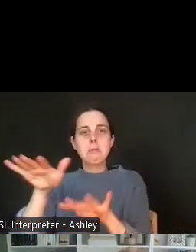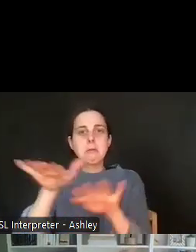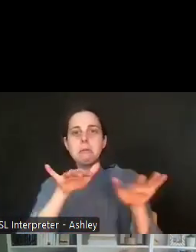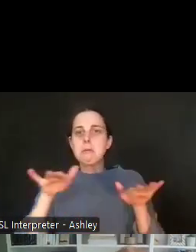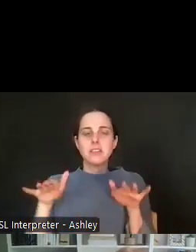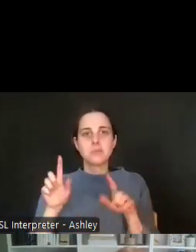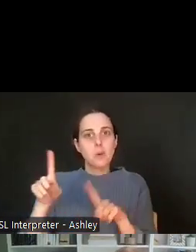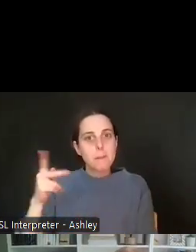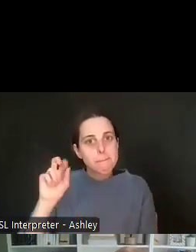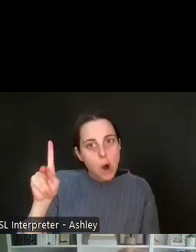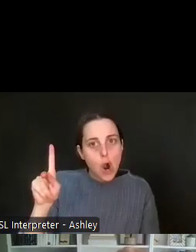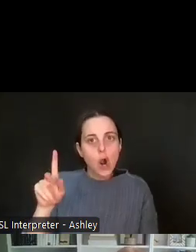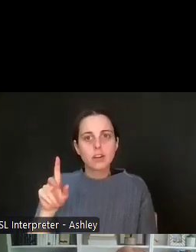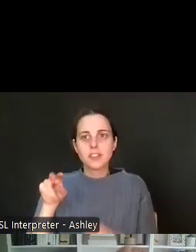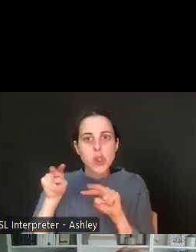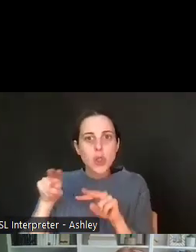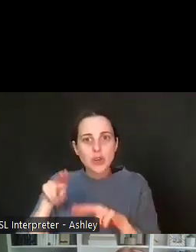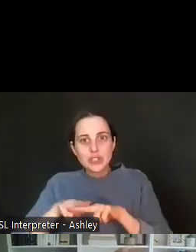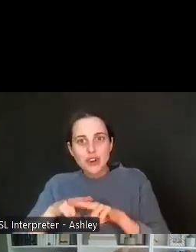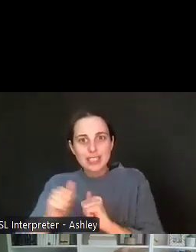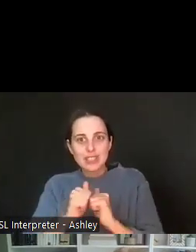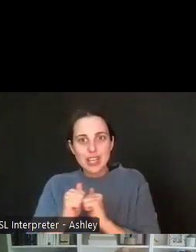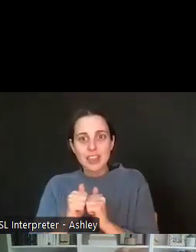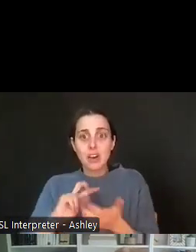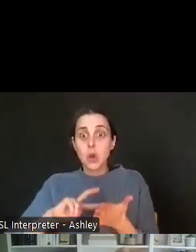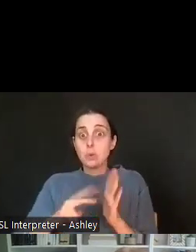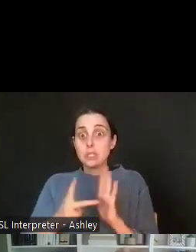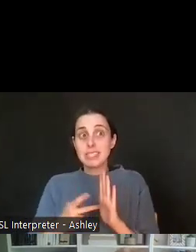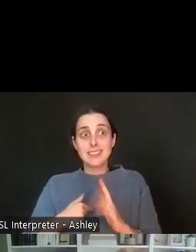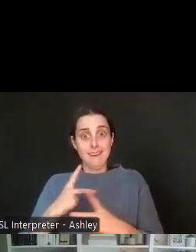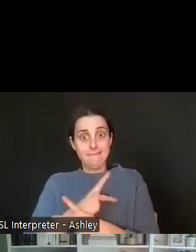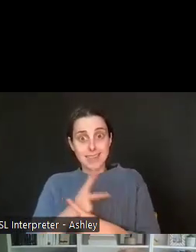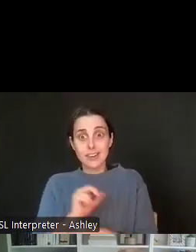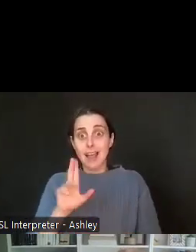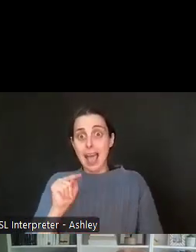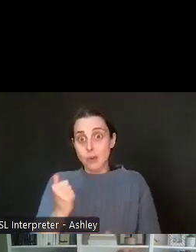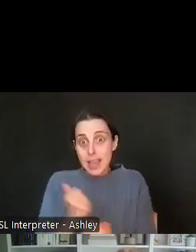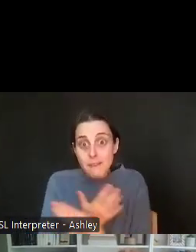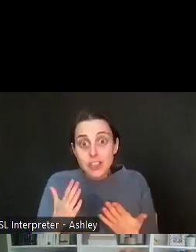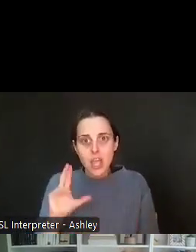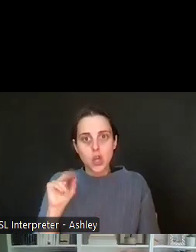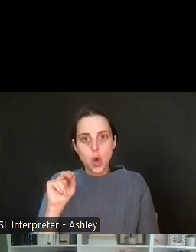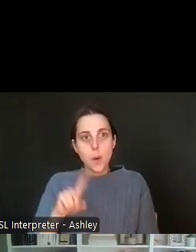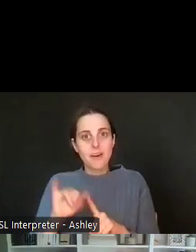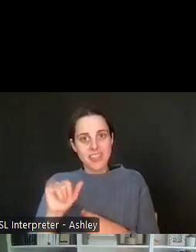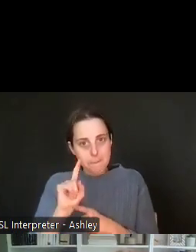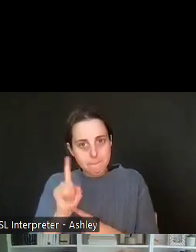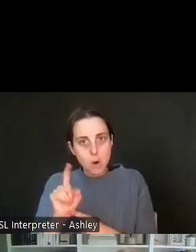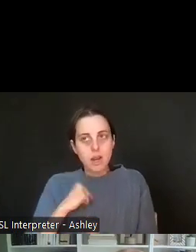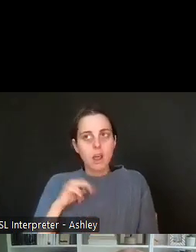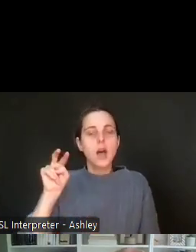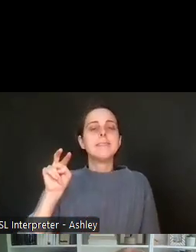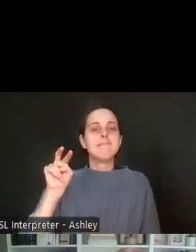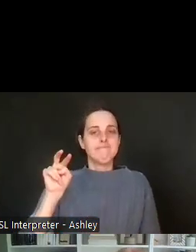entire motherhood land of guilt? Like, did I have everything figured out? No. But what it did do was in